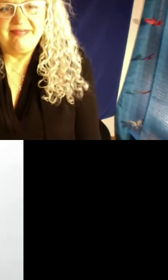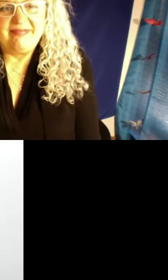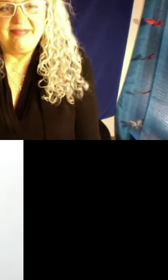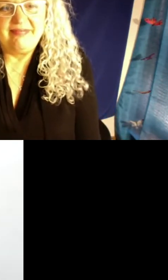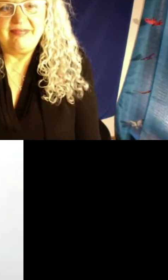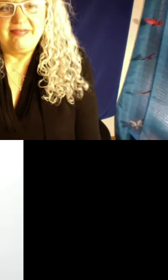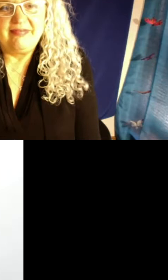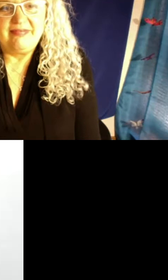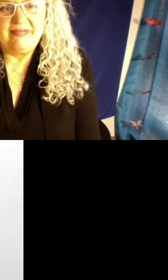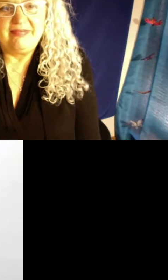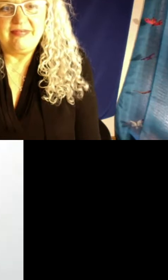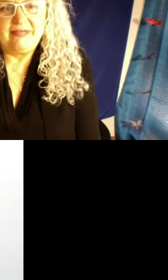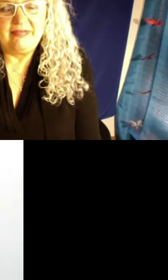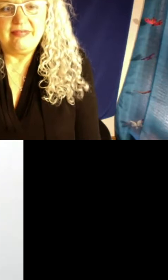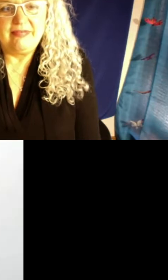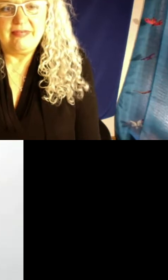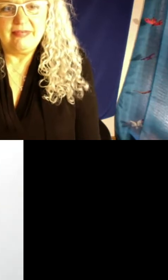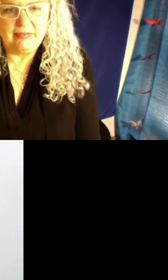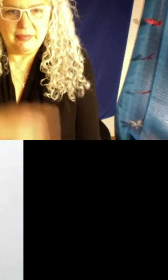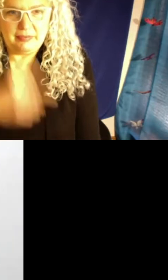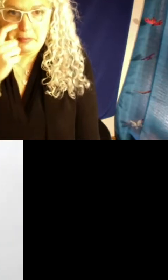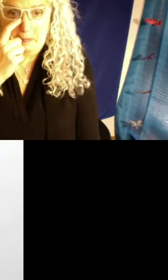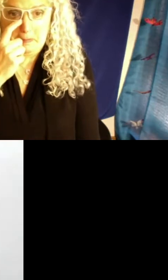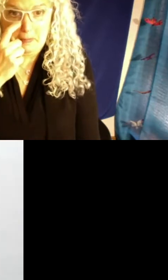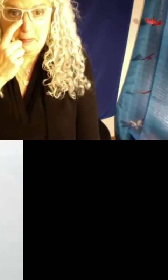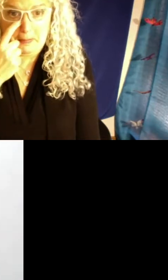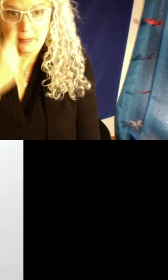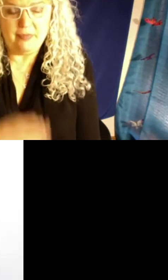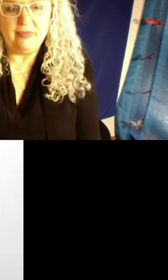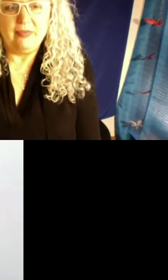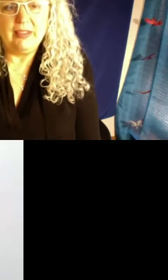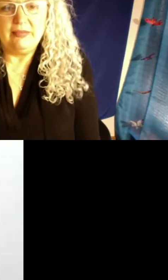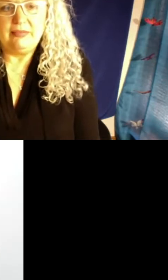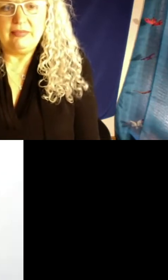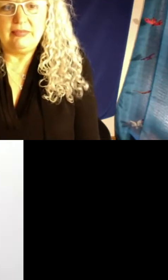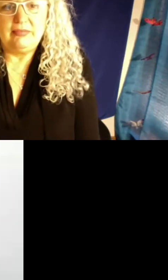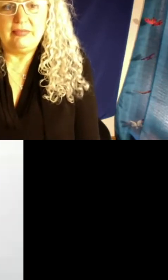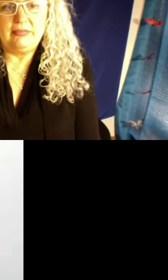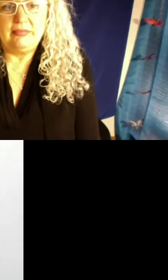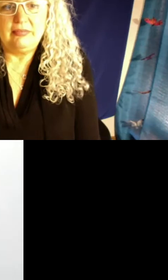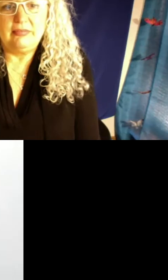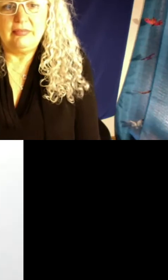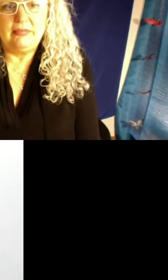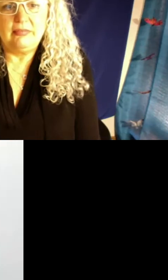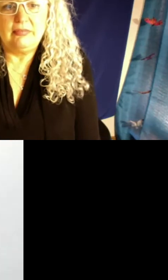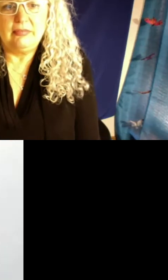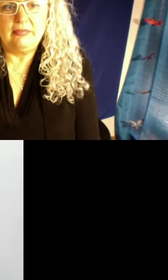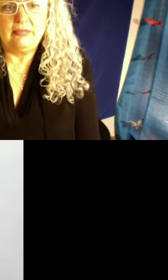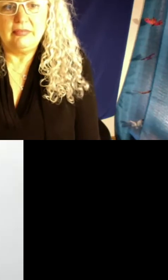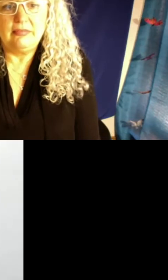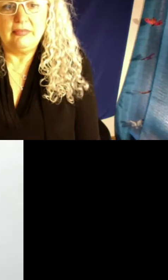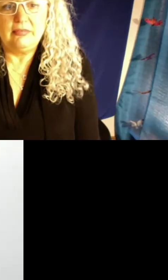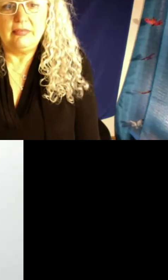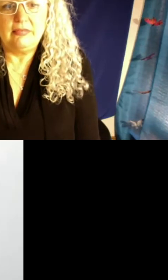something like that. But Q&A is specifically for questions. So we will get to that at the end. We will have a Q&A